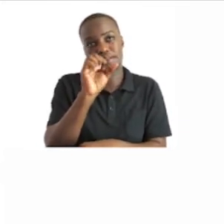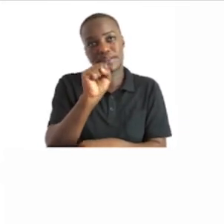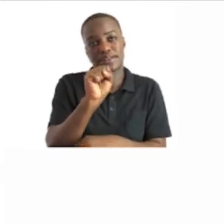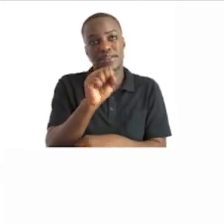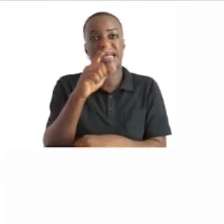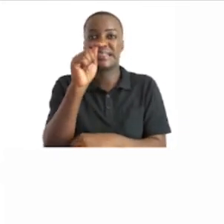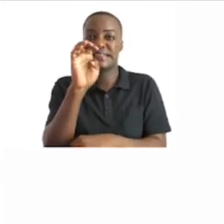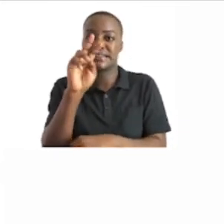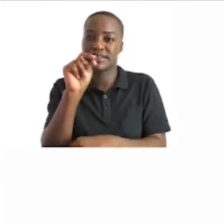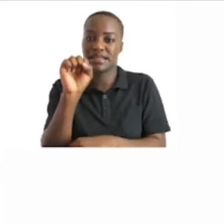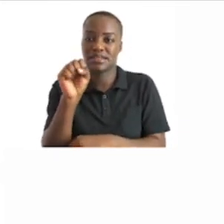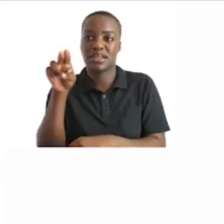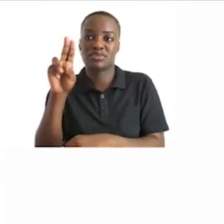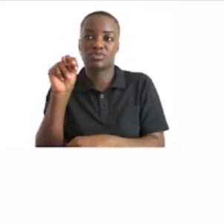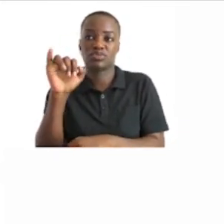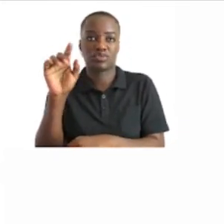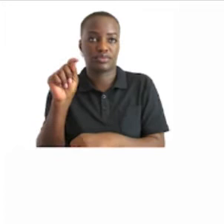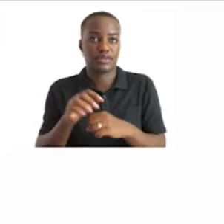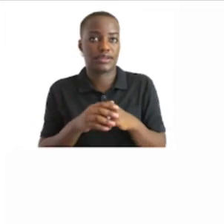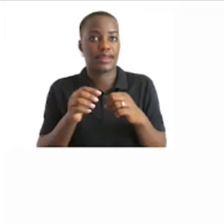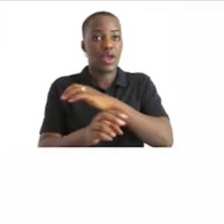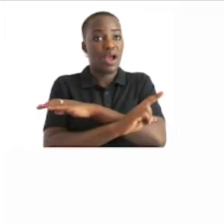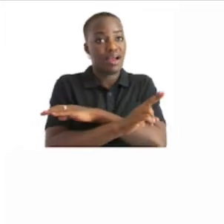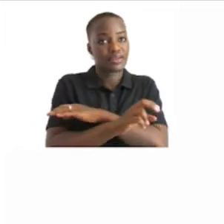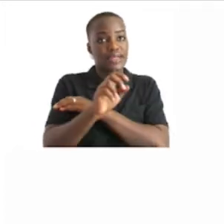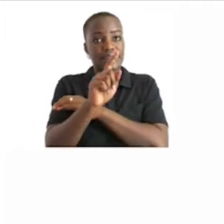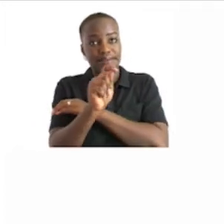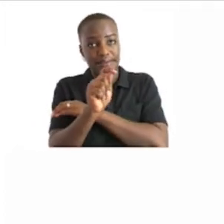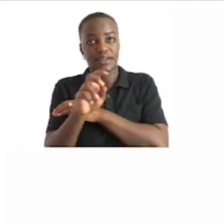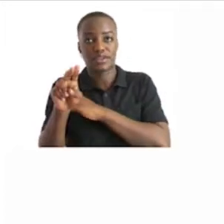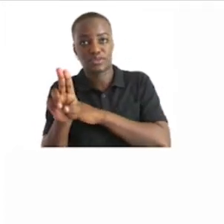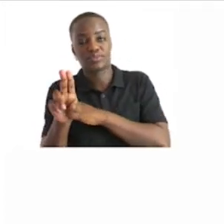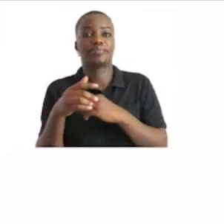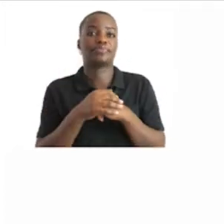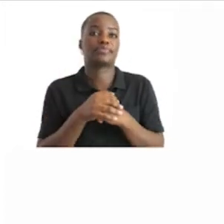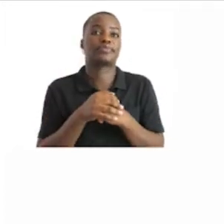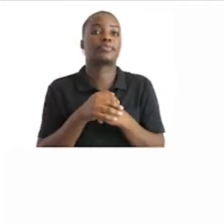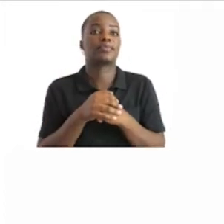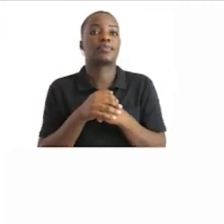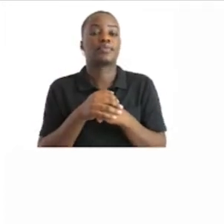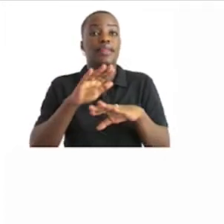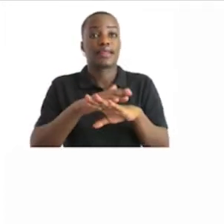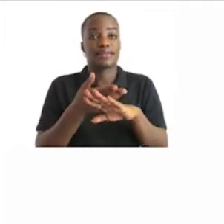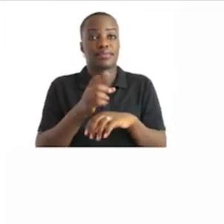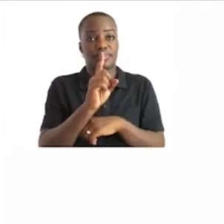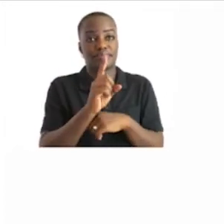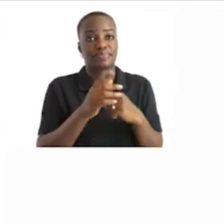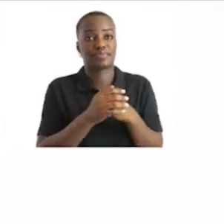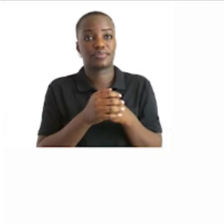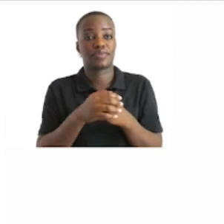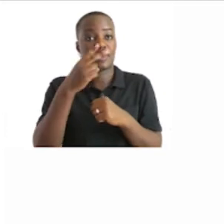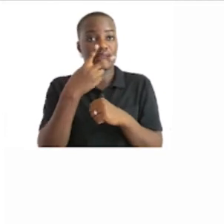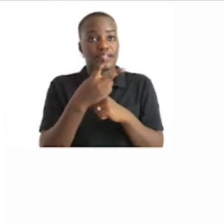called units, but we will use ones today. Let us now look at the first example. You can